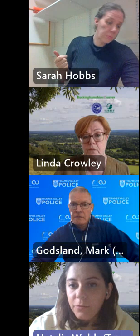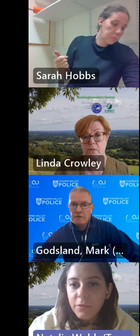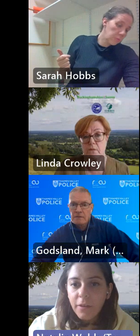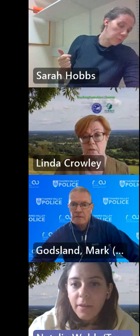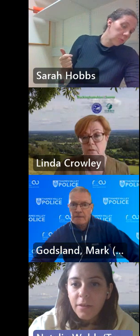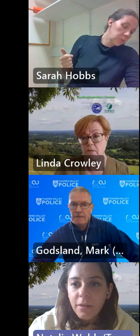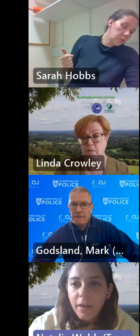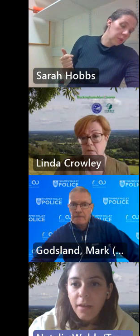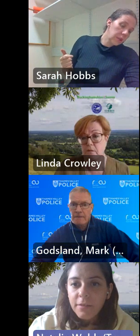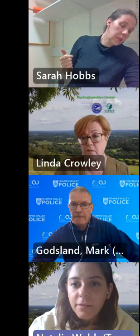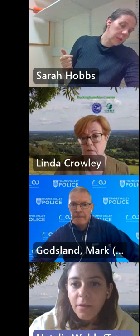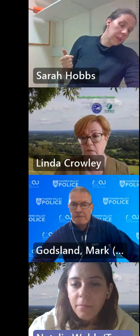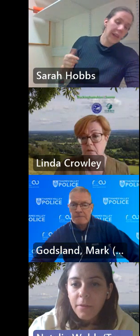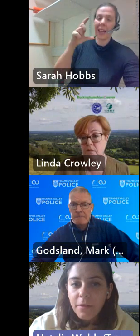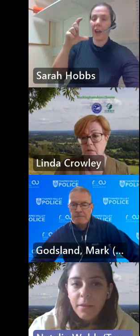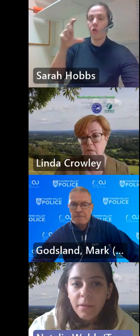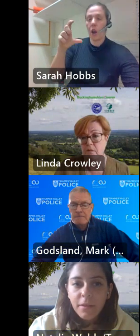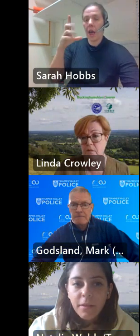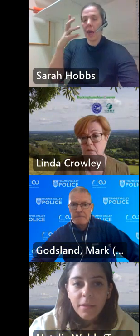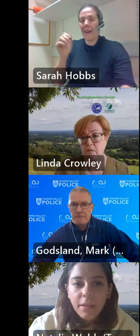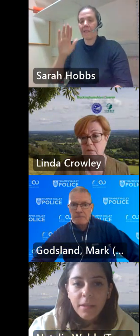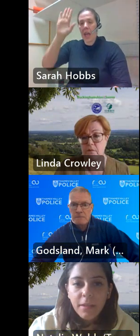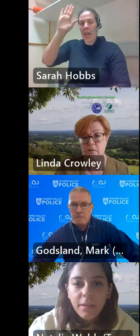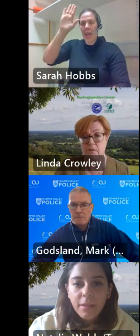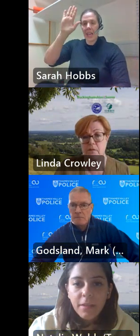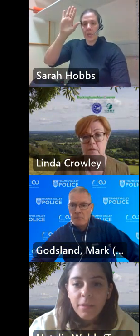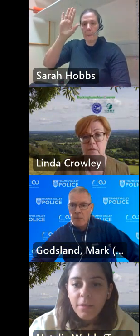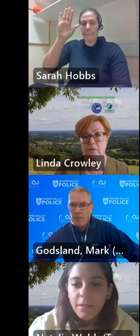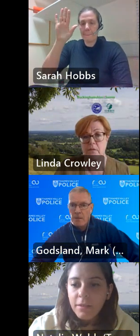Caroline also has her hands up.